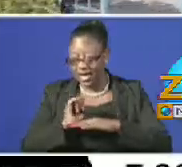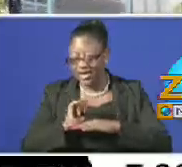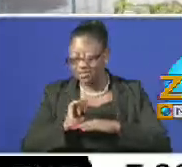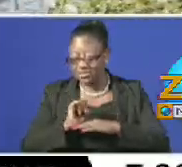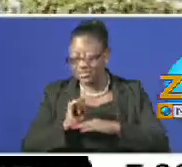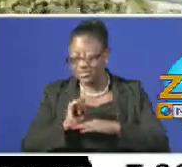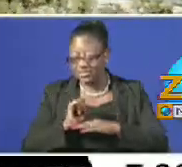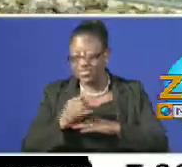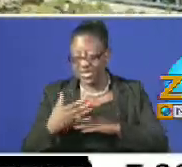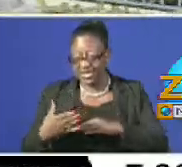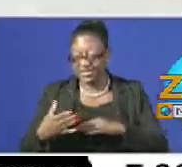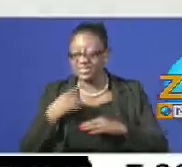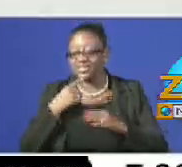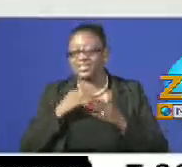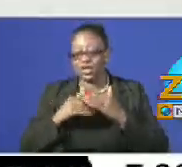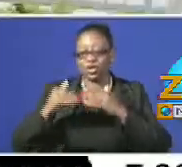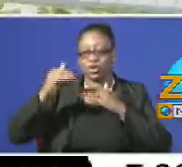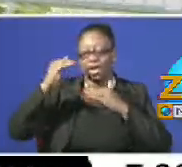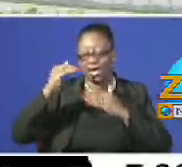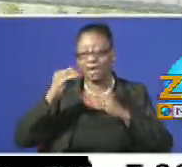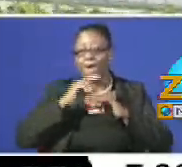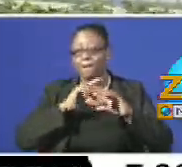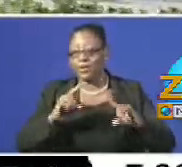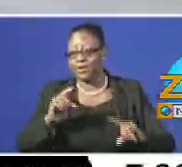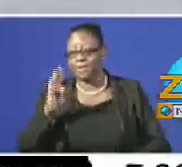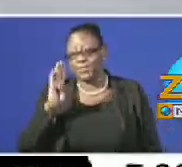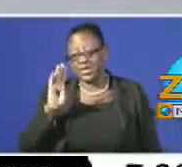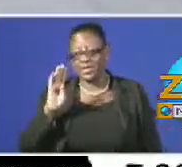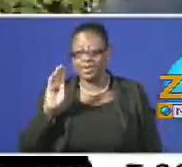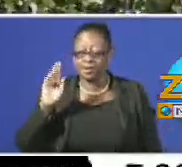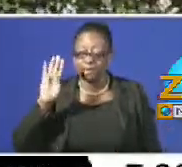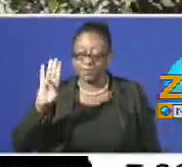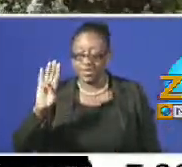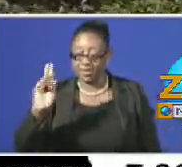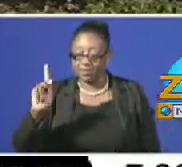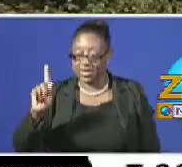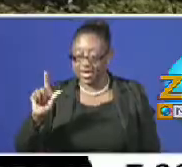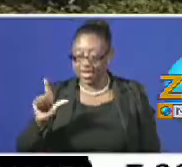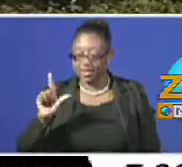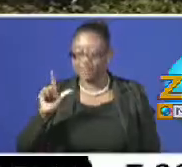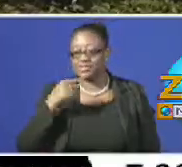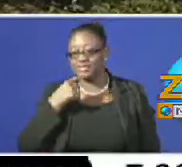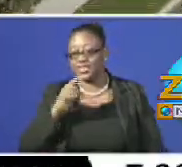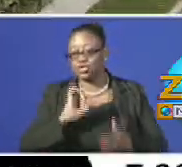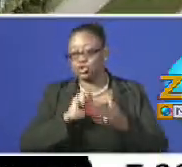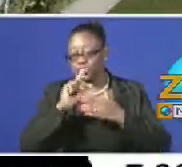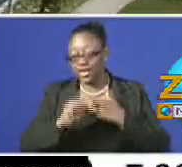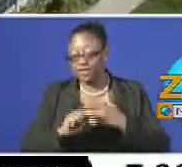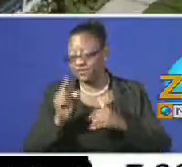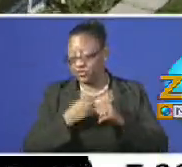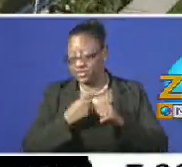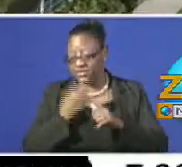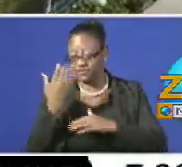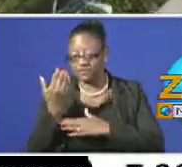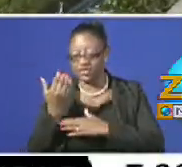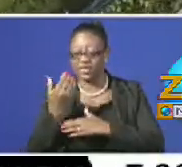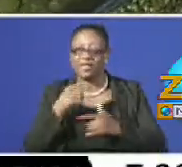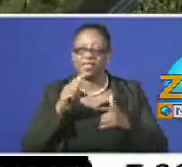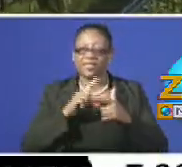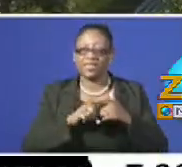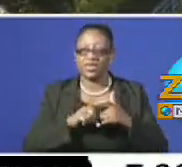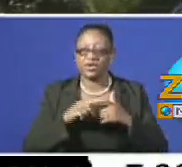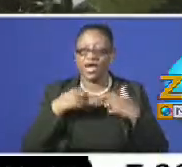and to another story we know you want to hear bahamas power and light company officials confirming that between july 1st and october 15th there were